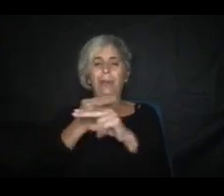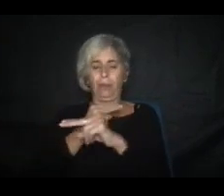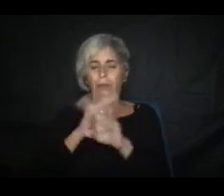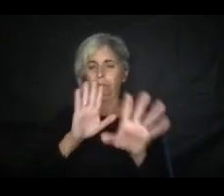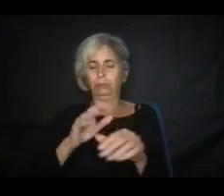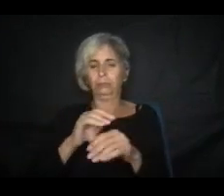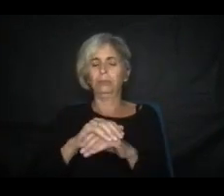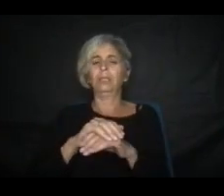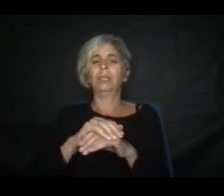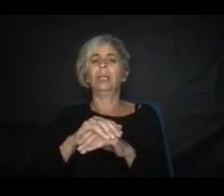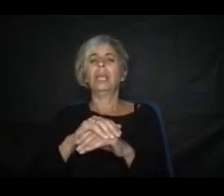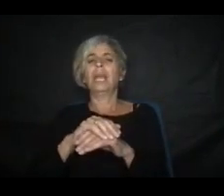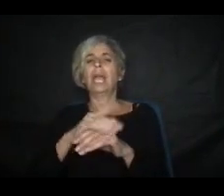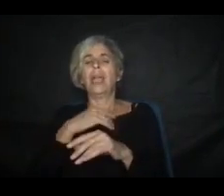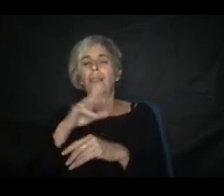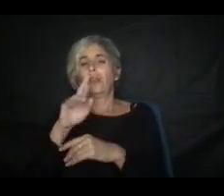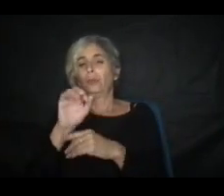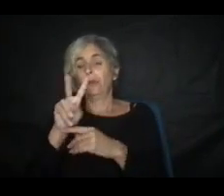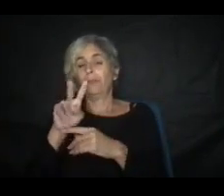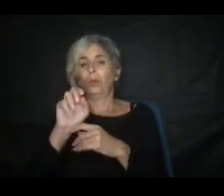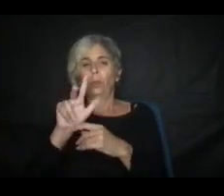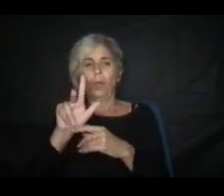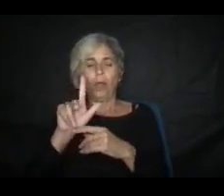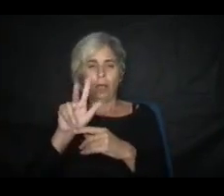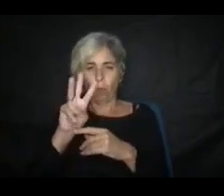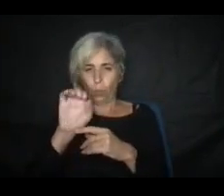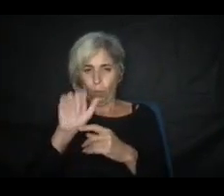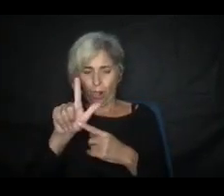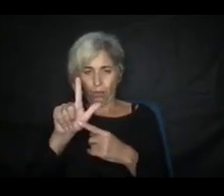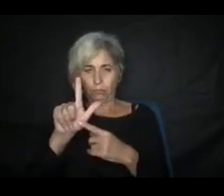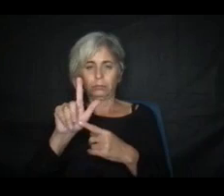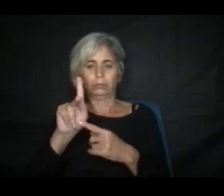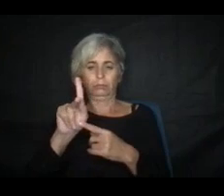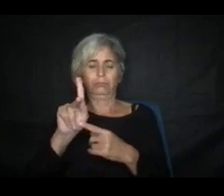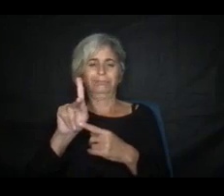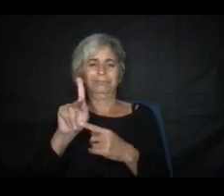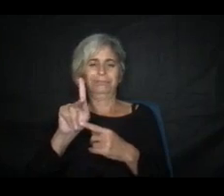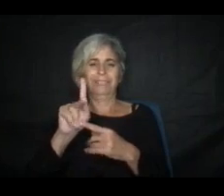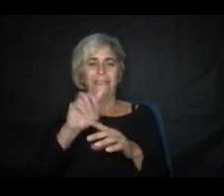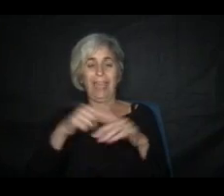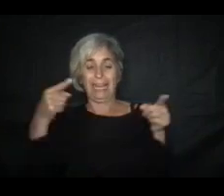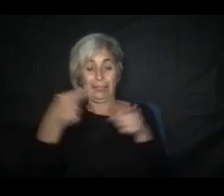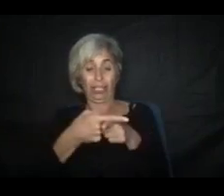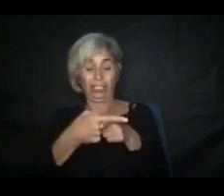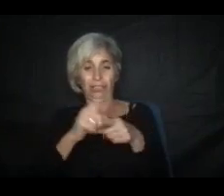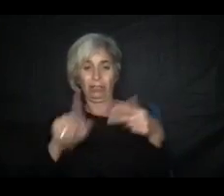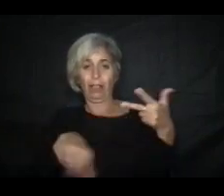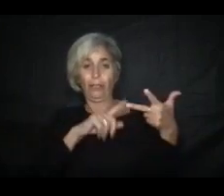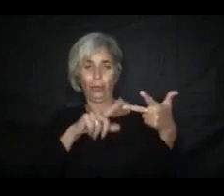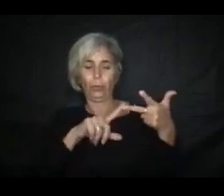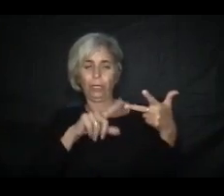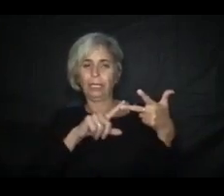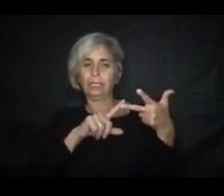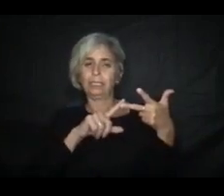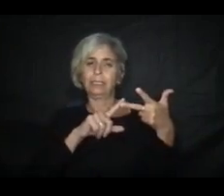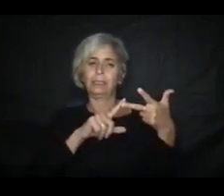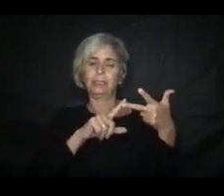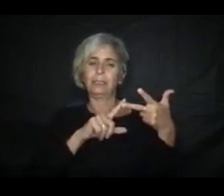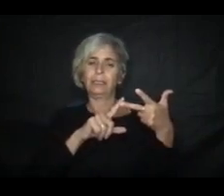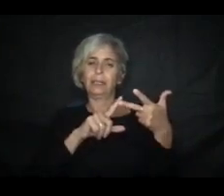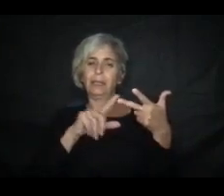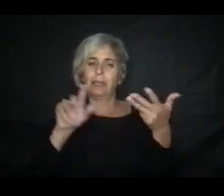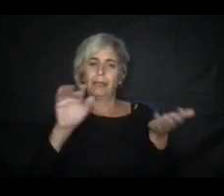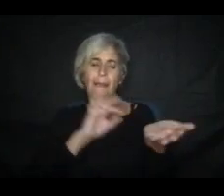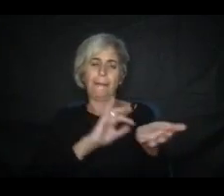construction there. Riverwalk is being constructed at that intersection. And then number 3 is the